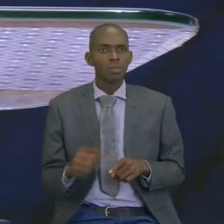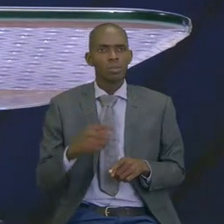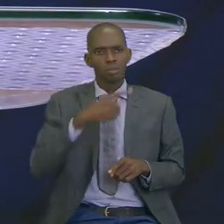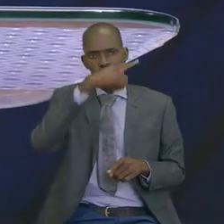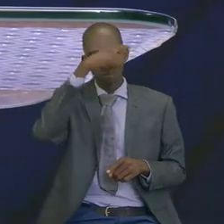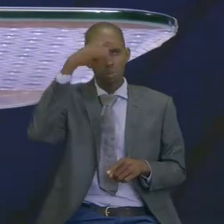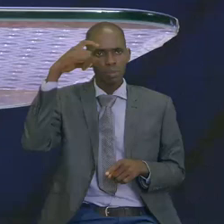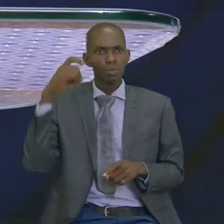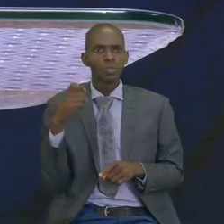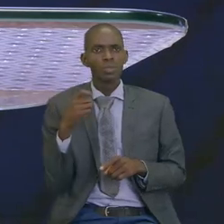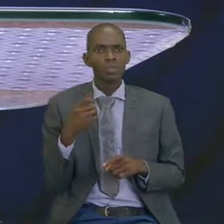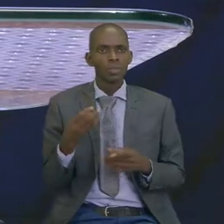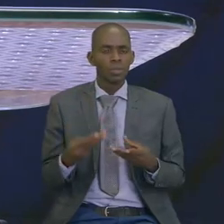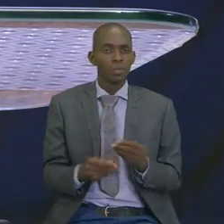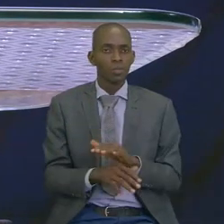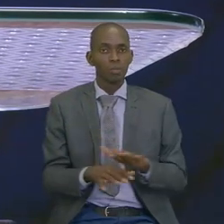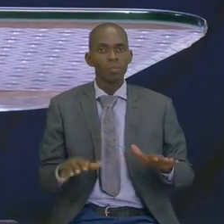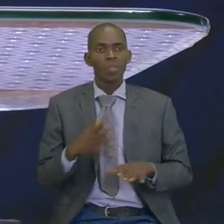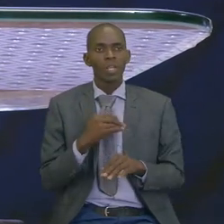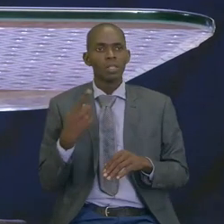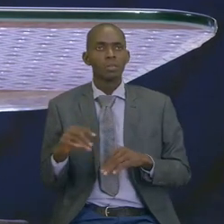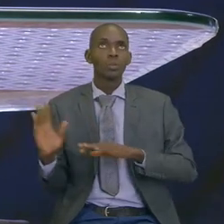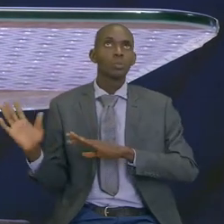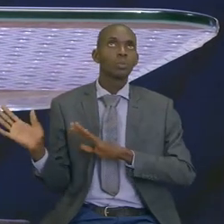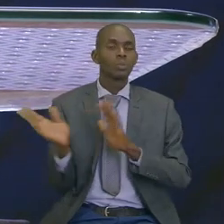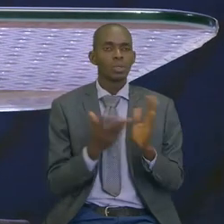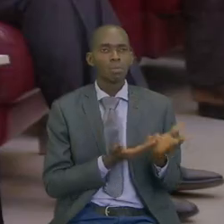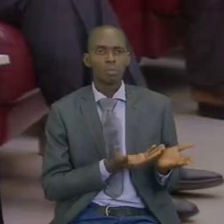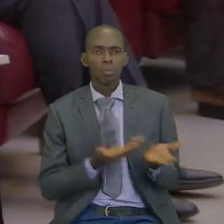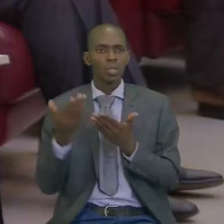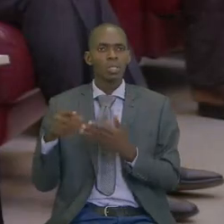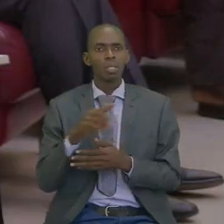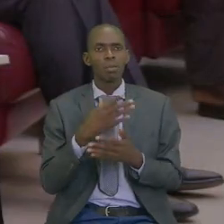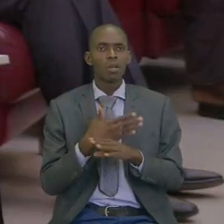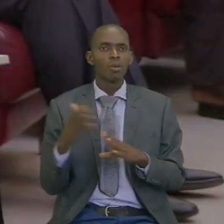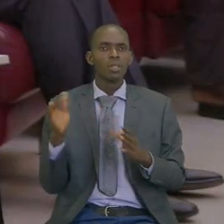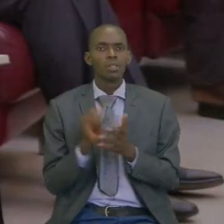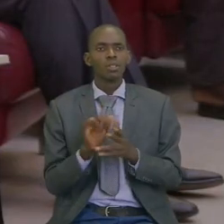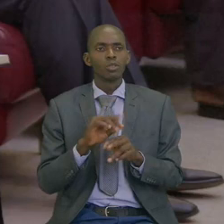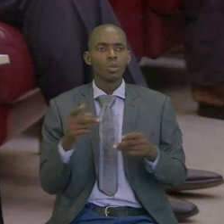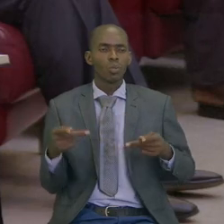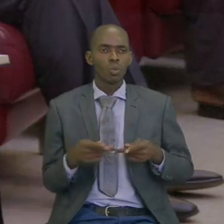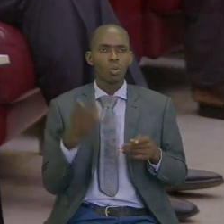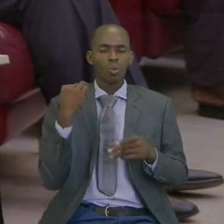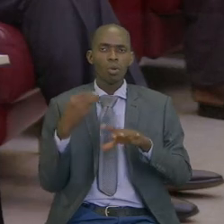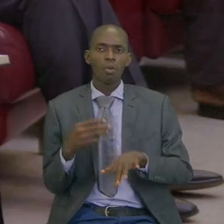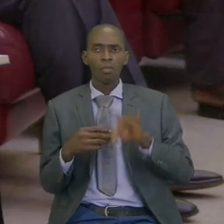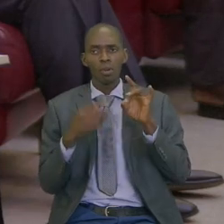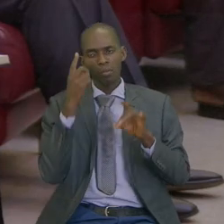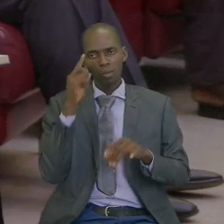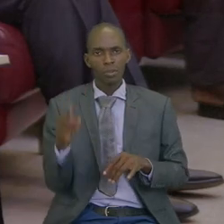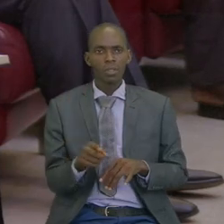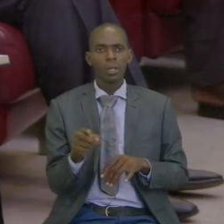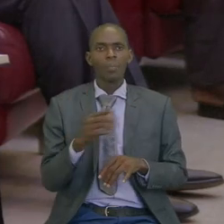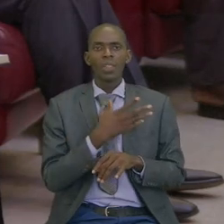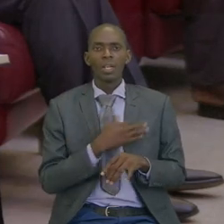threshing floors, and the wind carried them away, that no place was found for them.